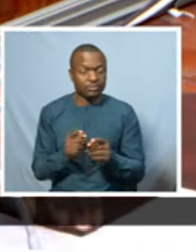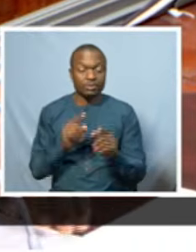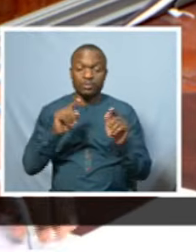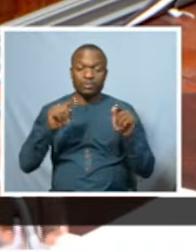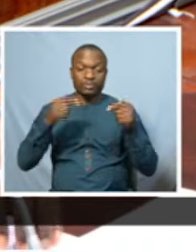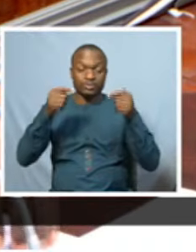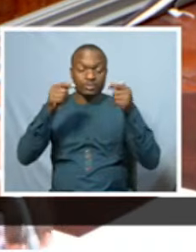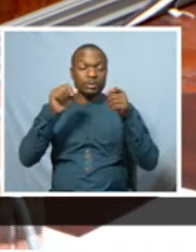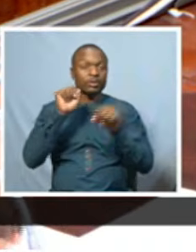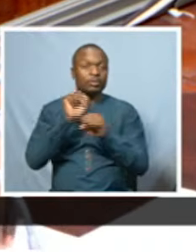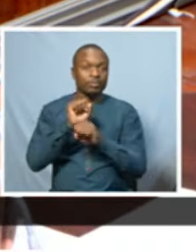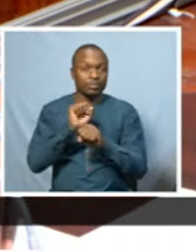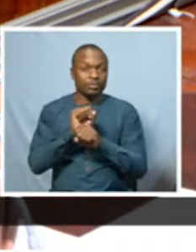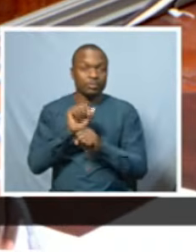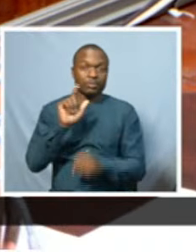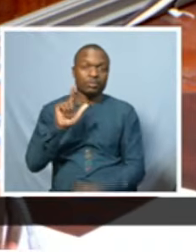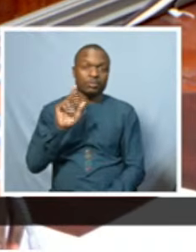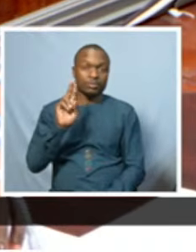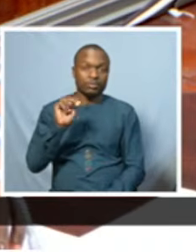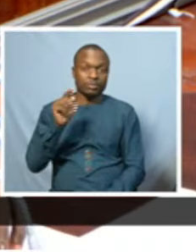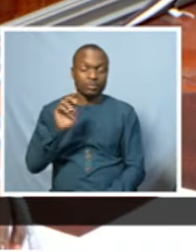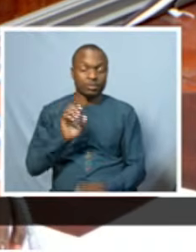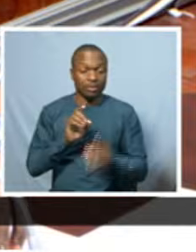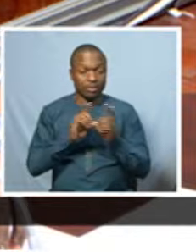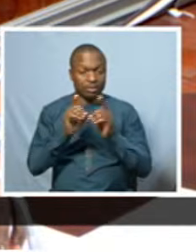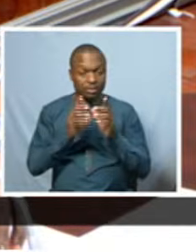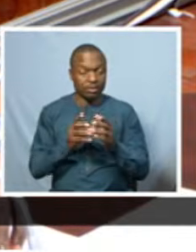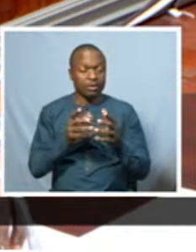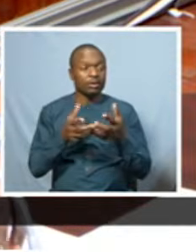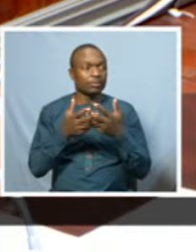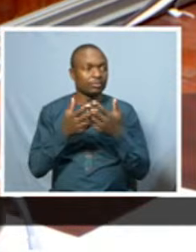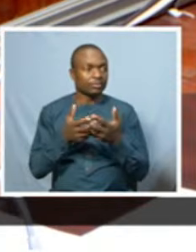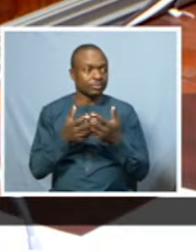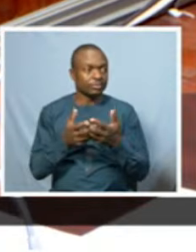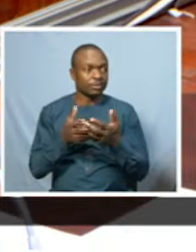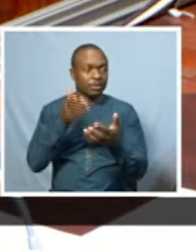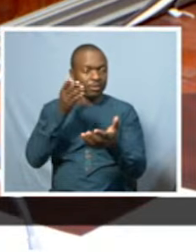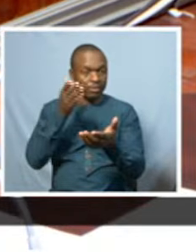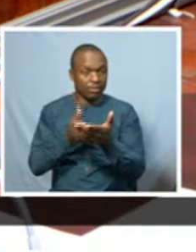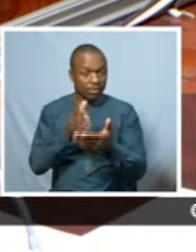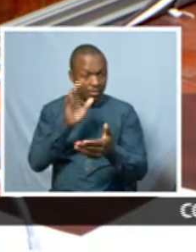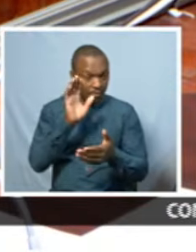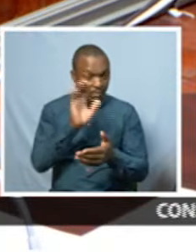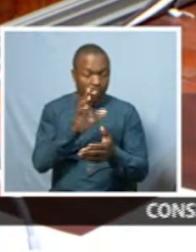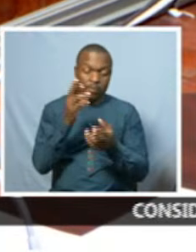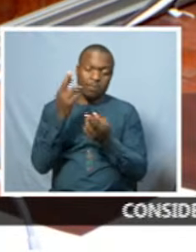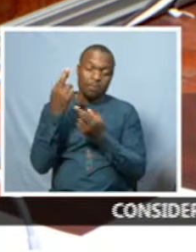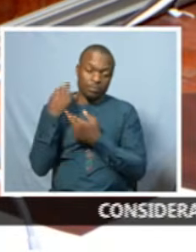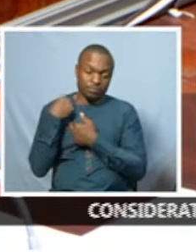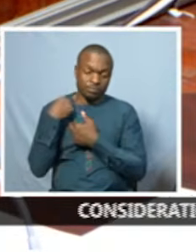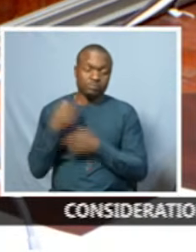progress and work at LUNTE, director engineering, this is on your head.